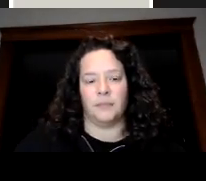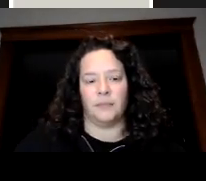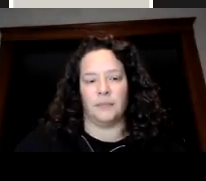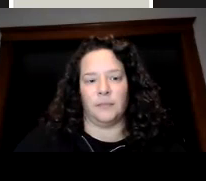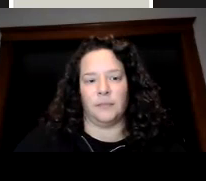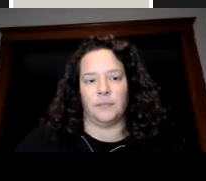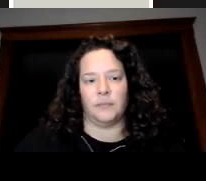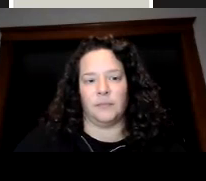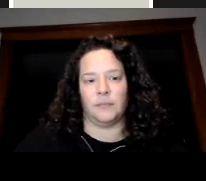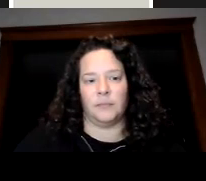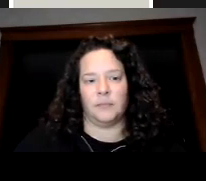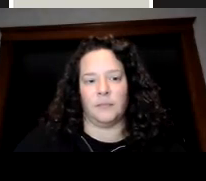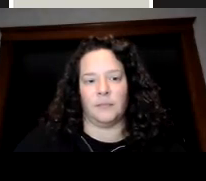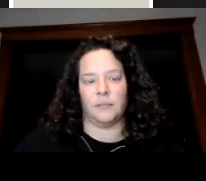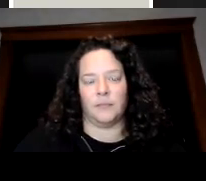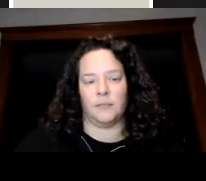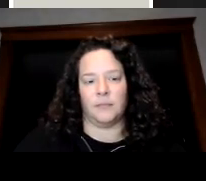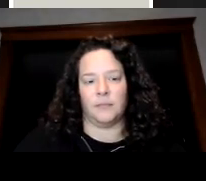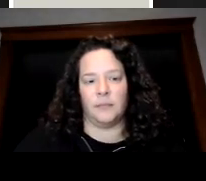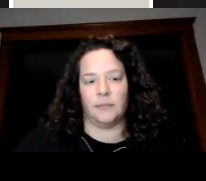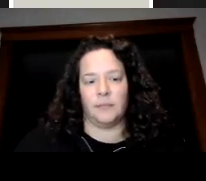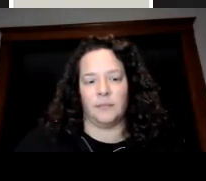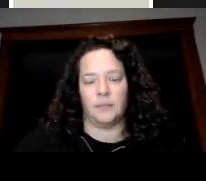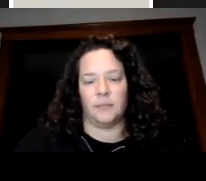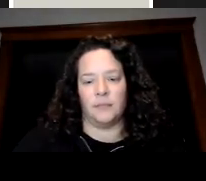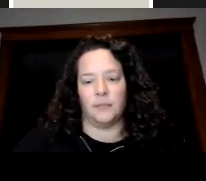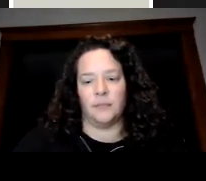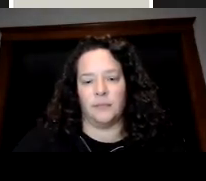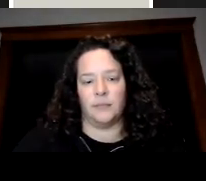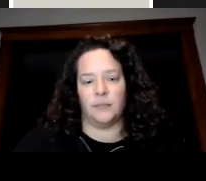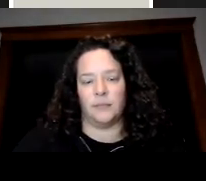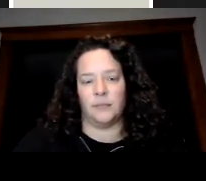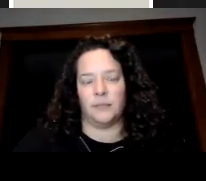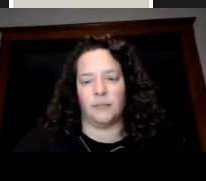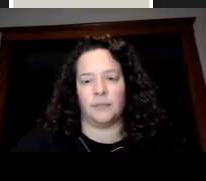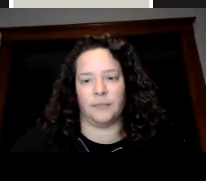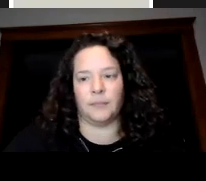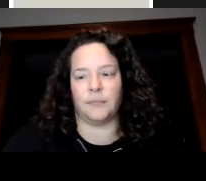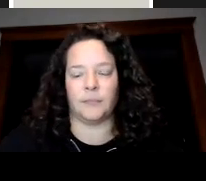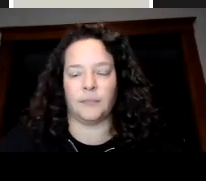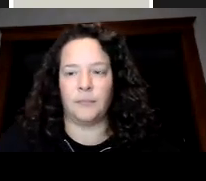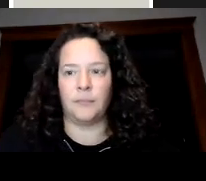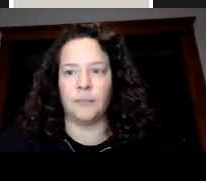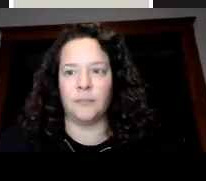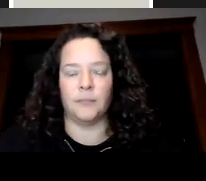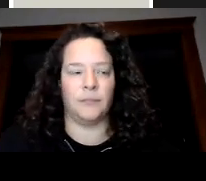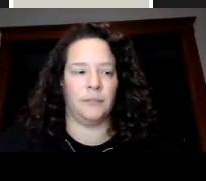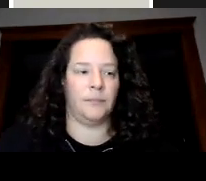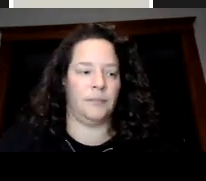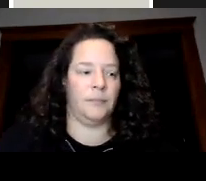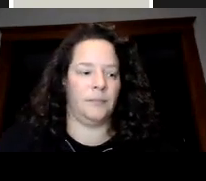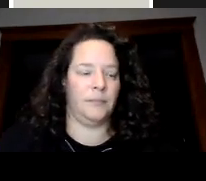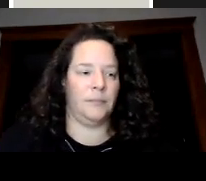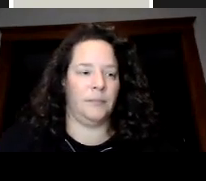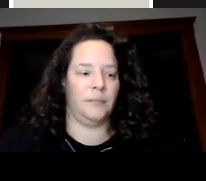Contempas? Aye. It's unanimous. Wonderful. Again, thank you, everyone.